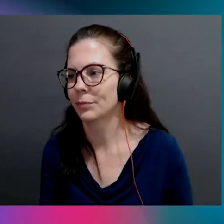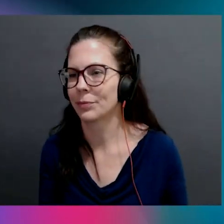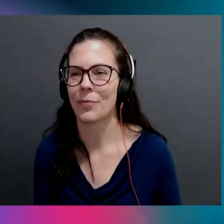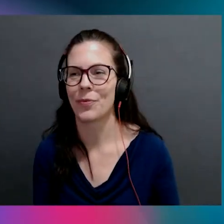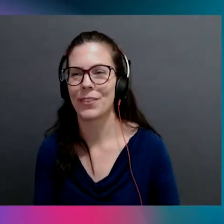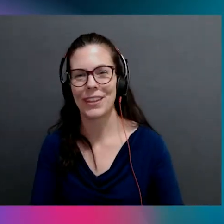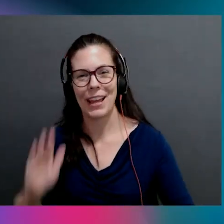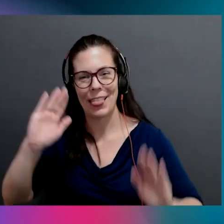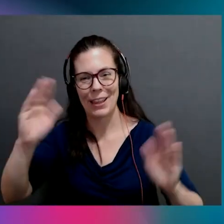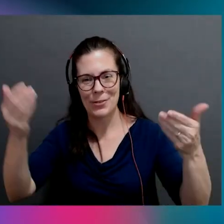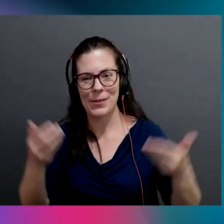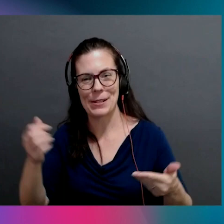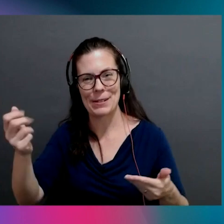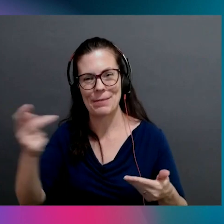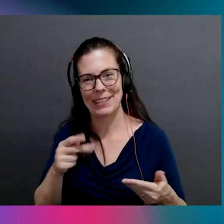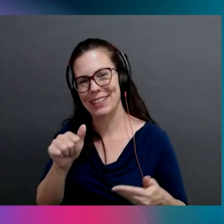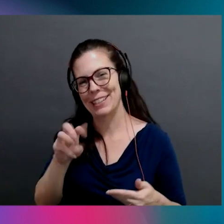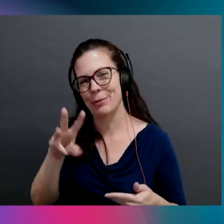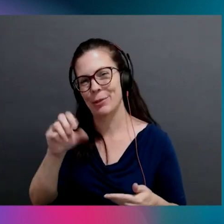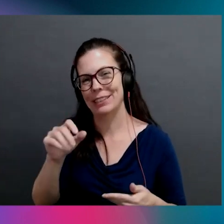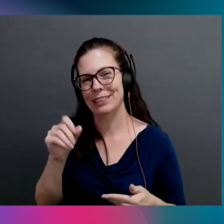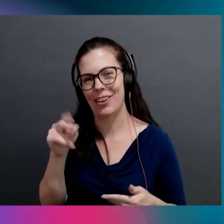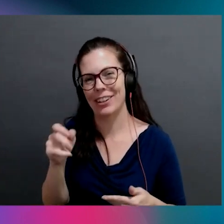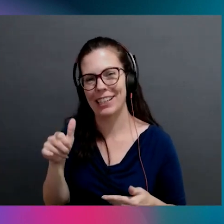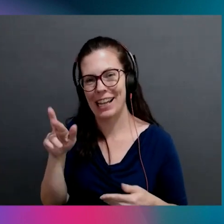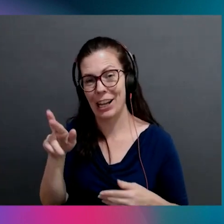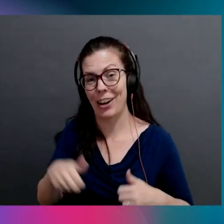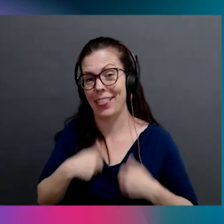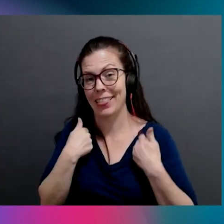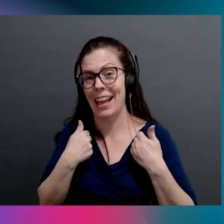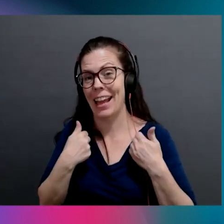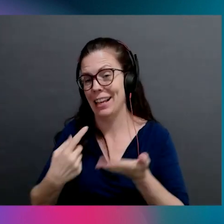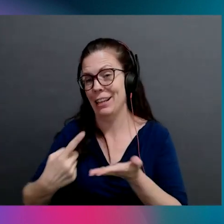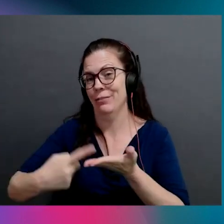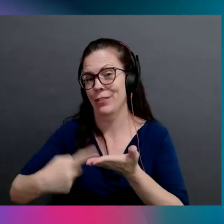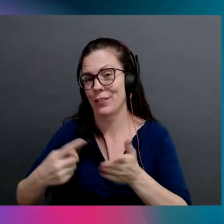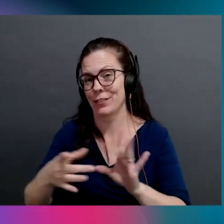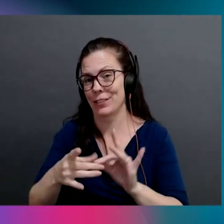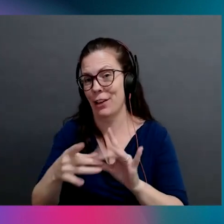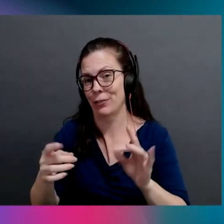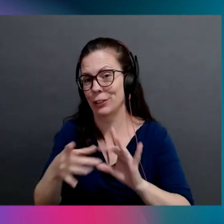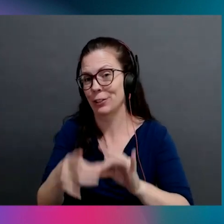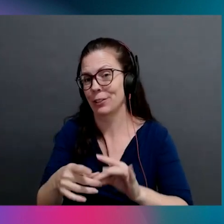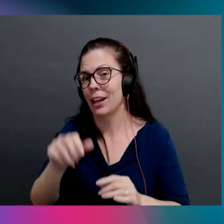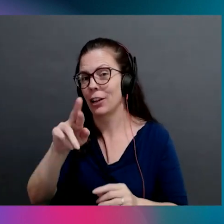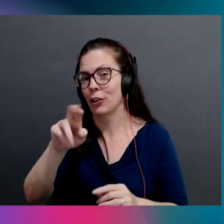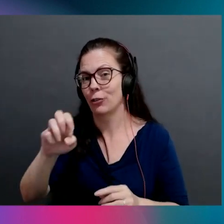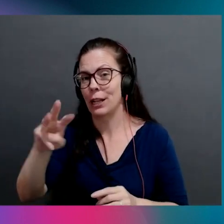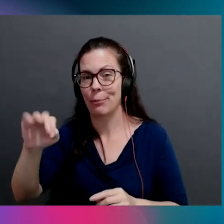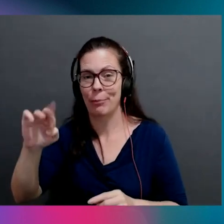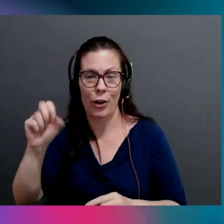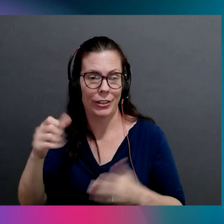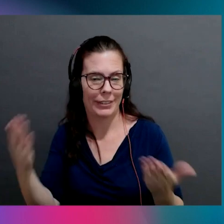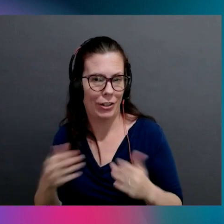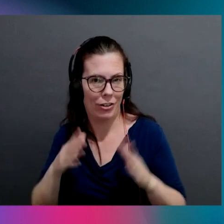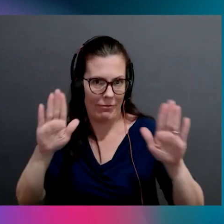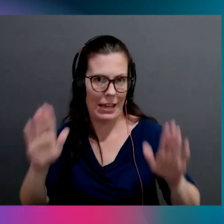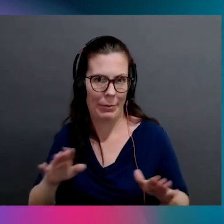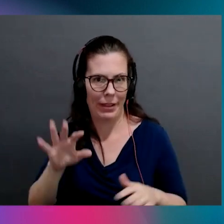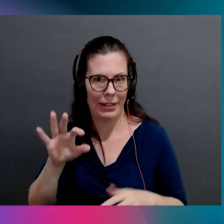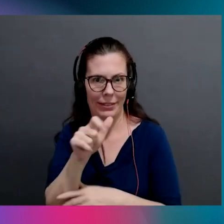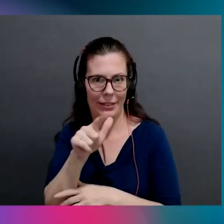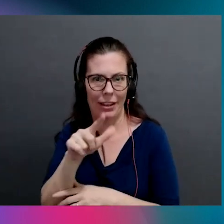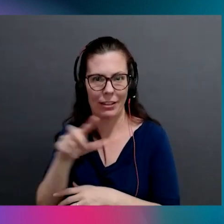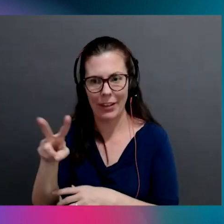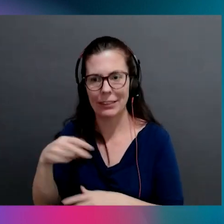back to AWS On Air in our live coverage of Remars here in fabulous Las Vegas. I'm AM Grabelny, solutions architect here.